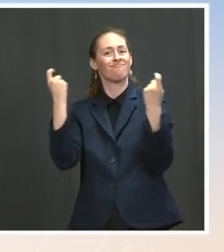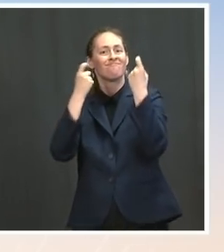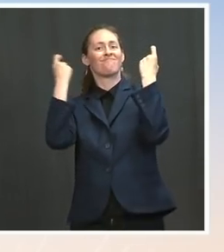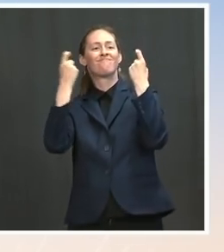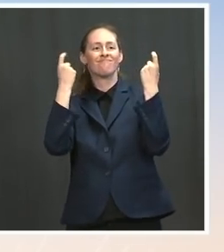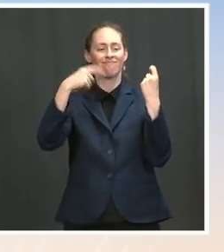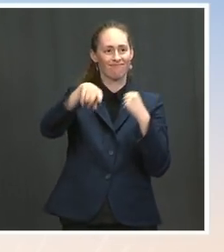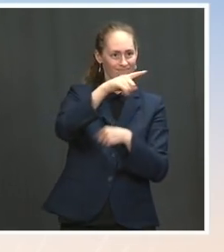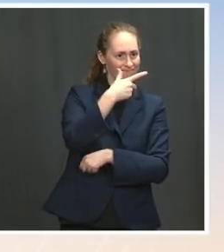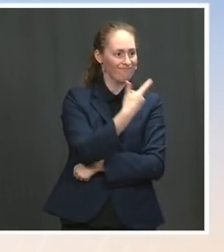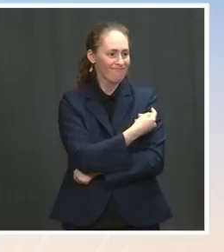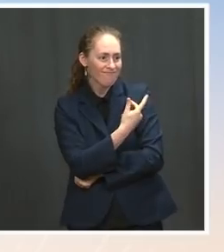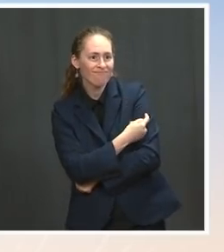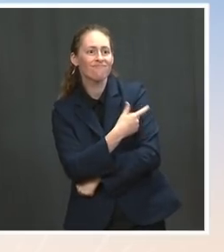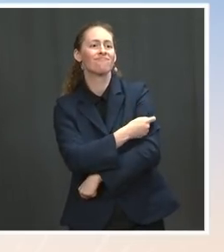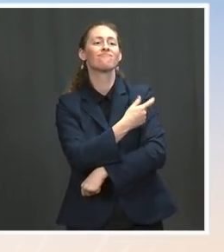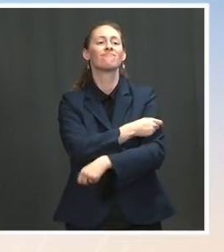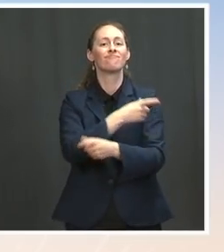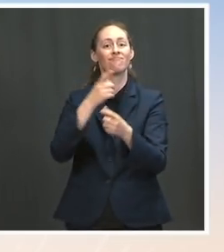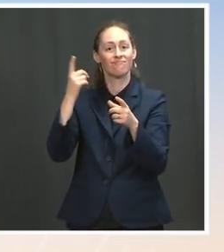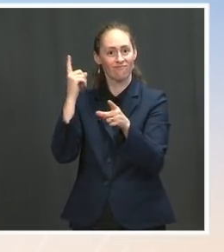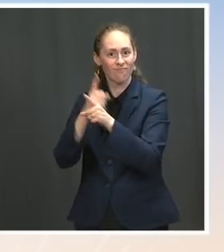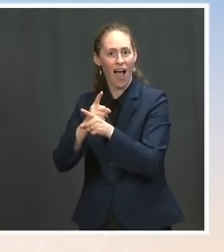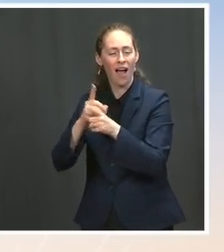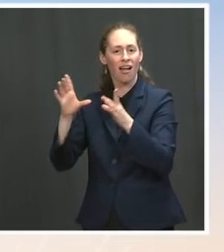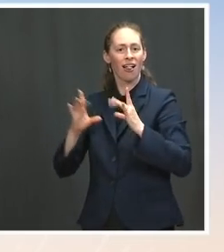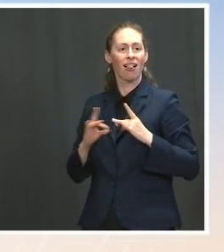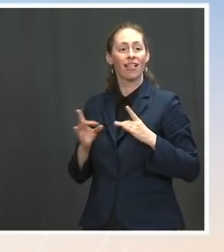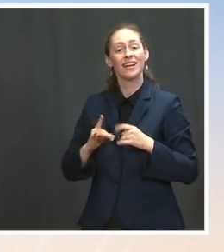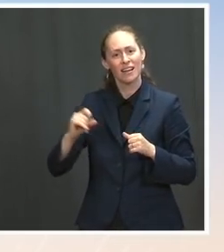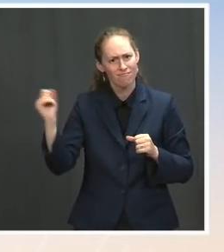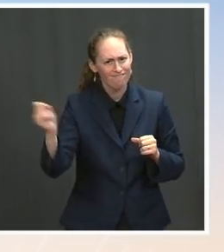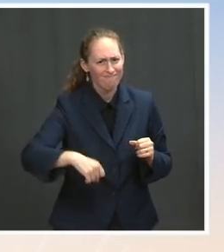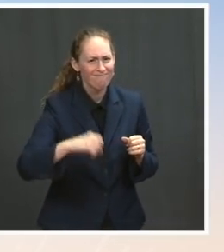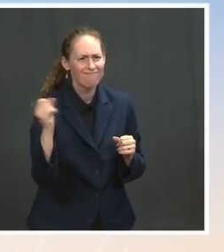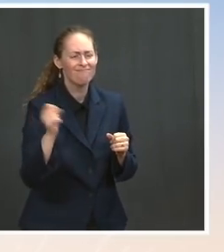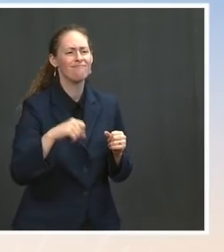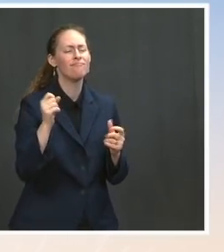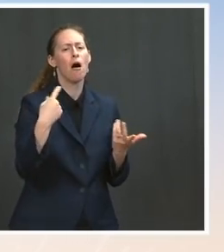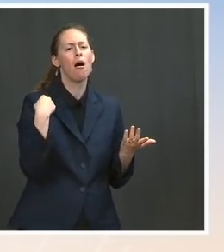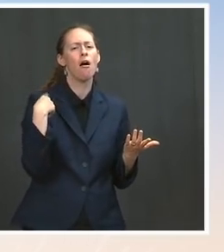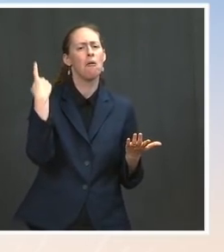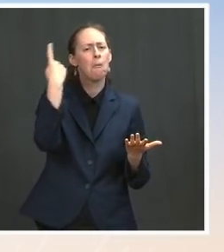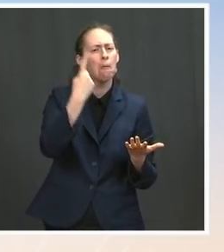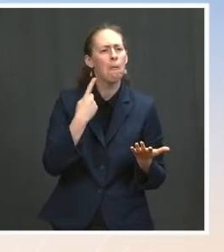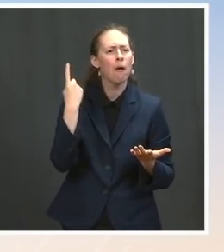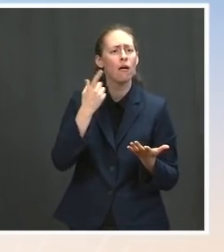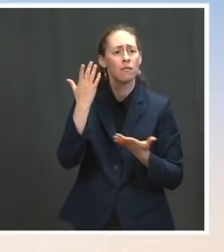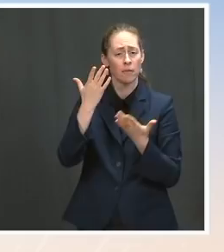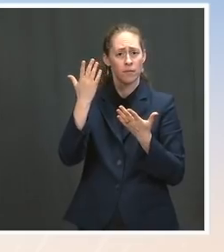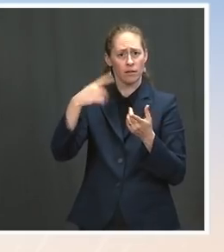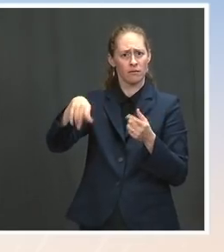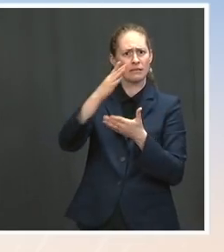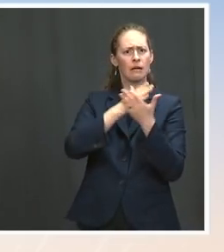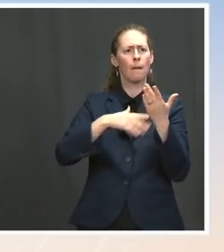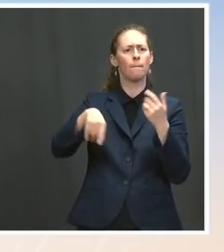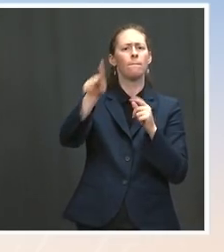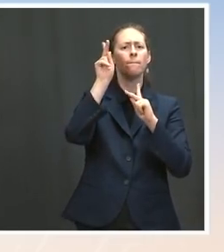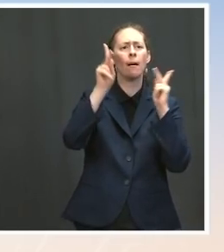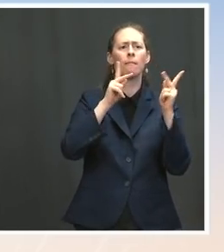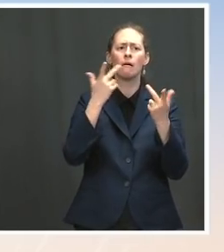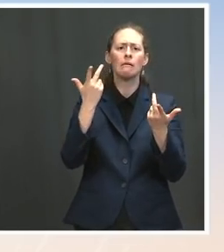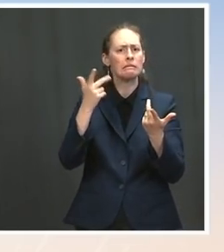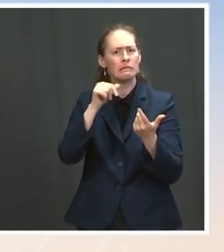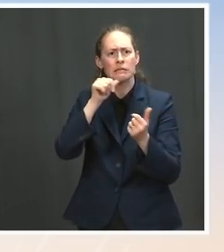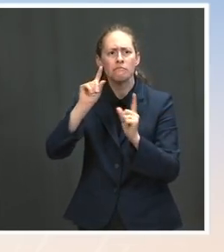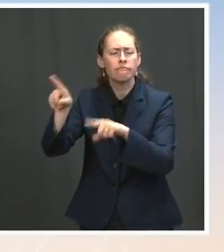are way down. You're right. Is there any thought here that some of the worker shortage could be driven by the extra